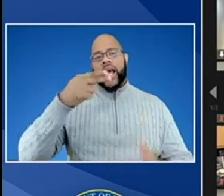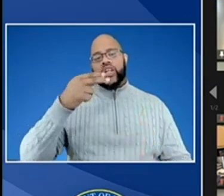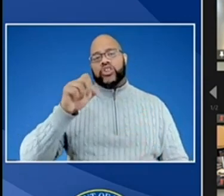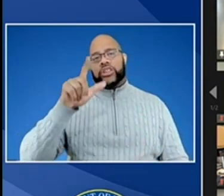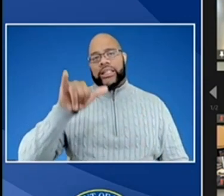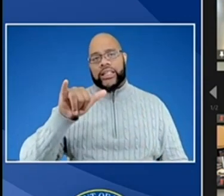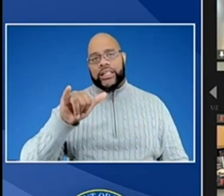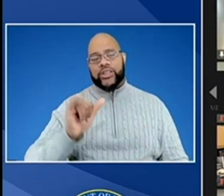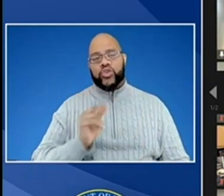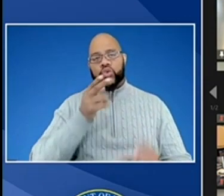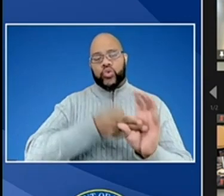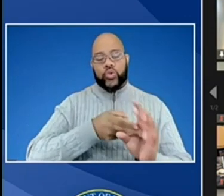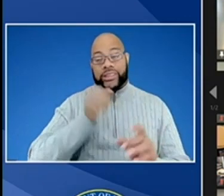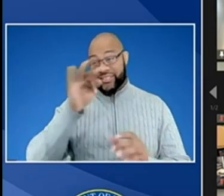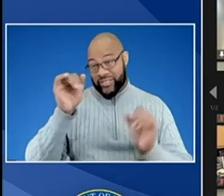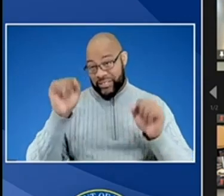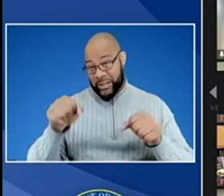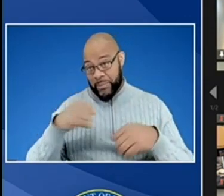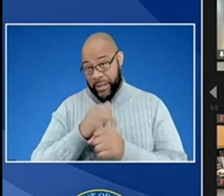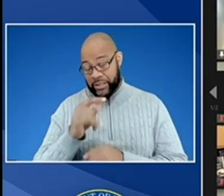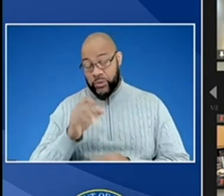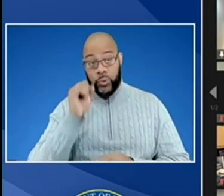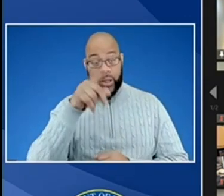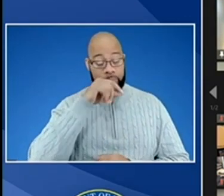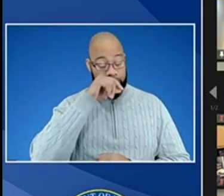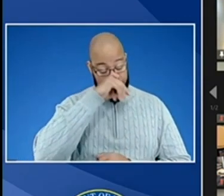Ashley joins us, if she does, okay?